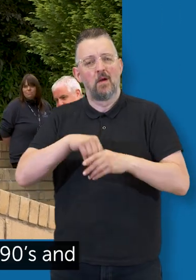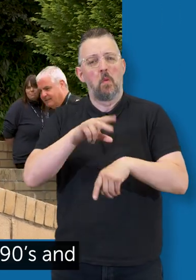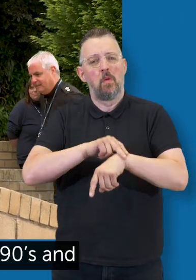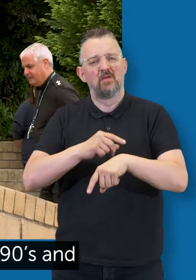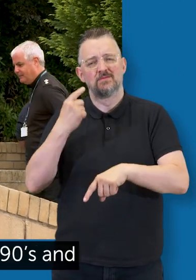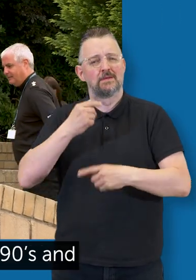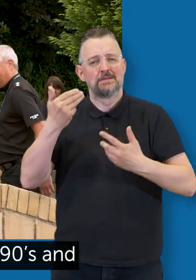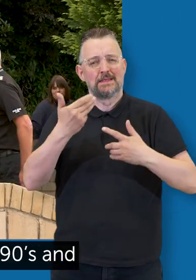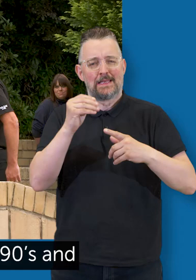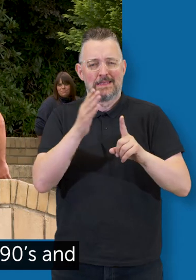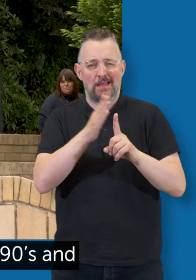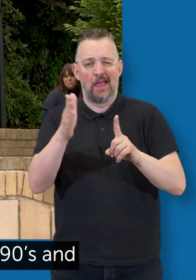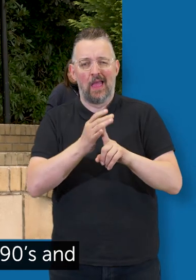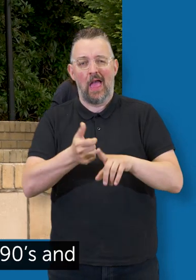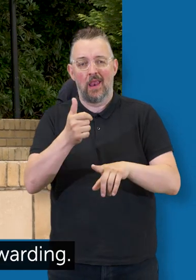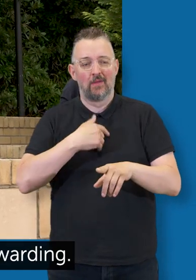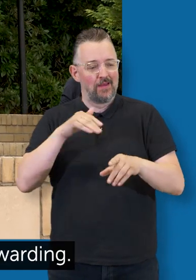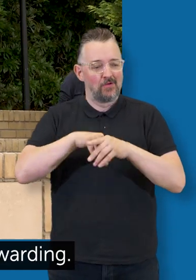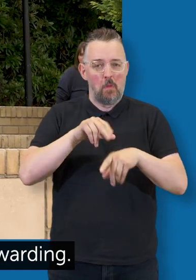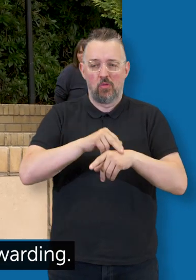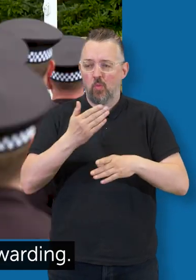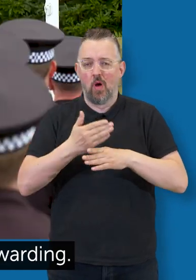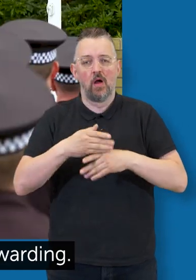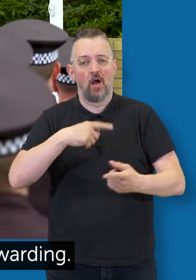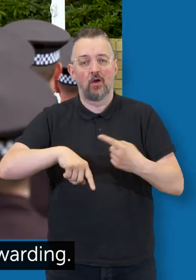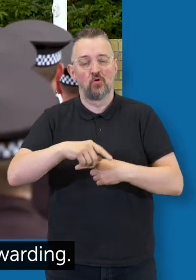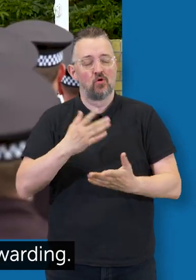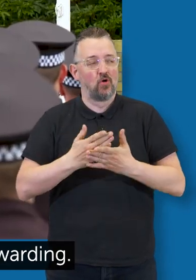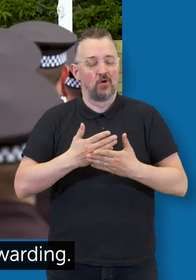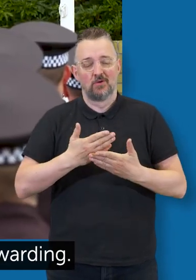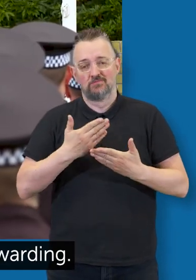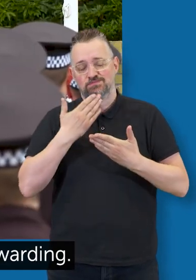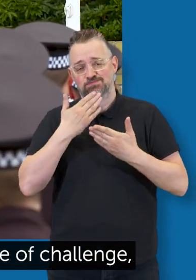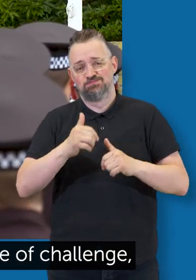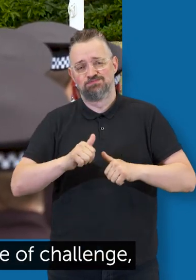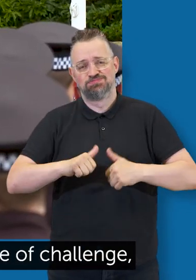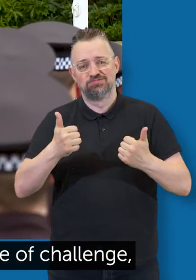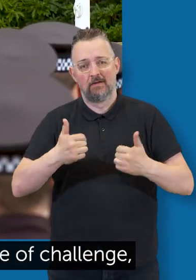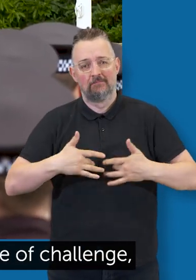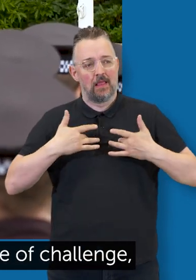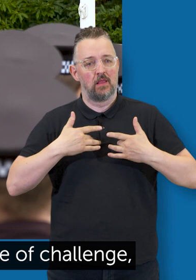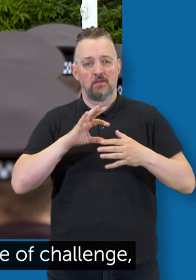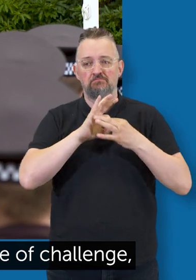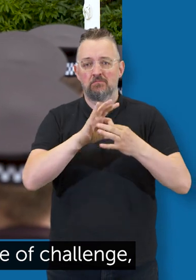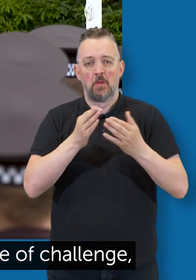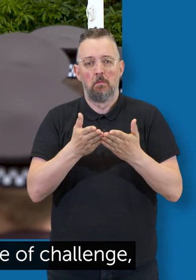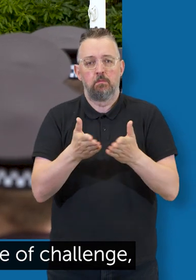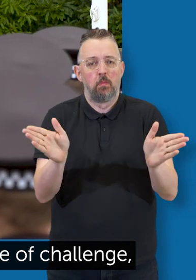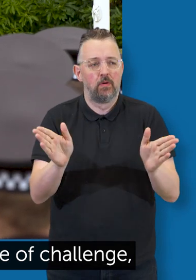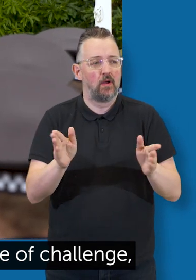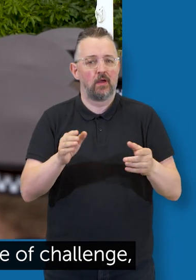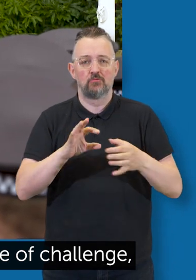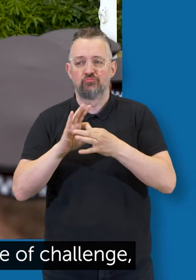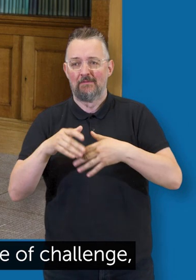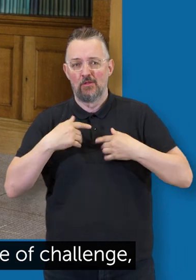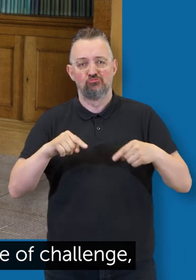joining the police service in the early 90s and serving as a constable was deeply rewarding. I think that sense of public service, that sense